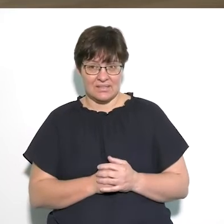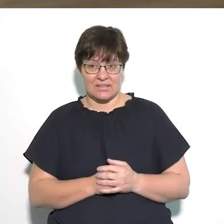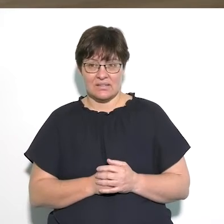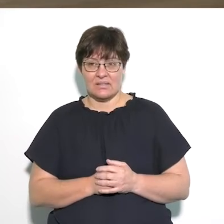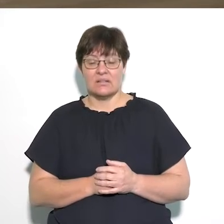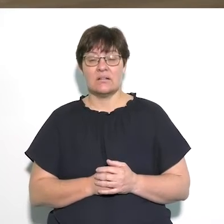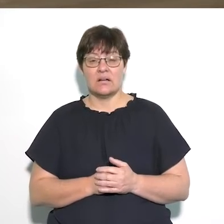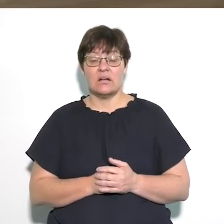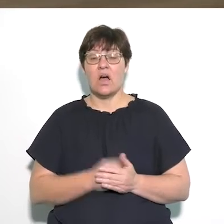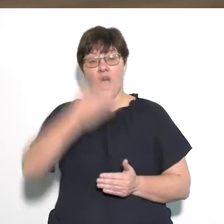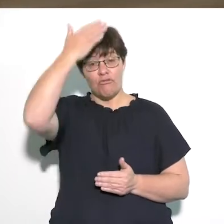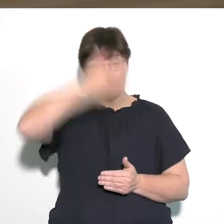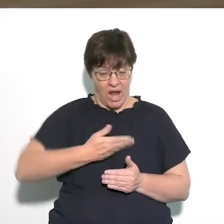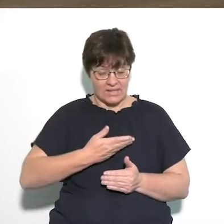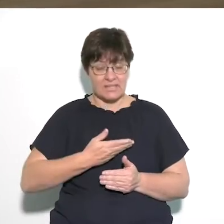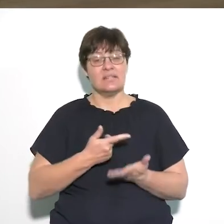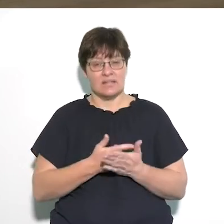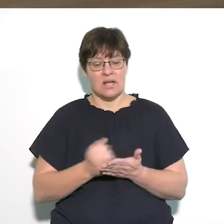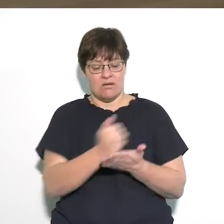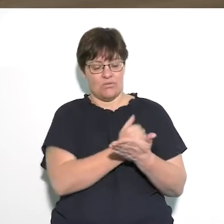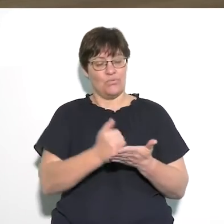Put some glue on the front of the envelope